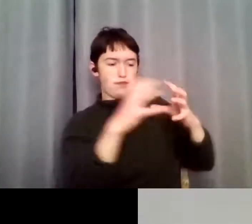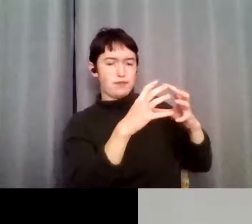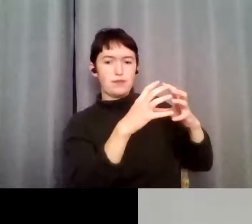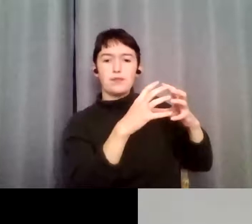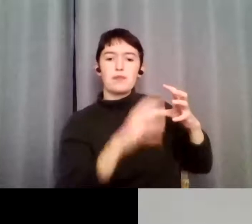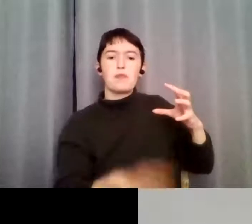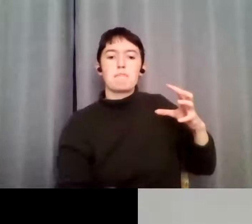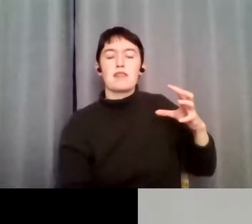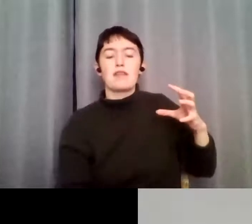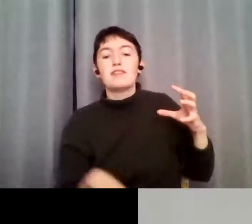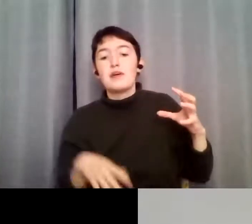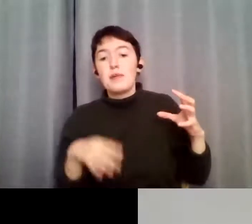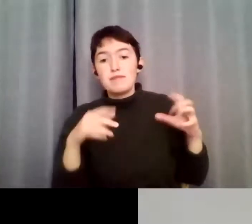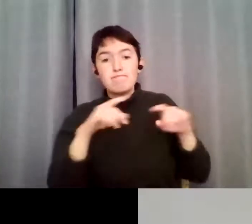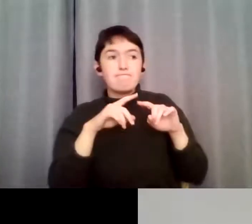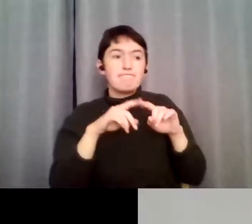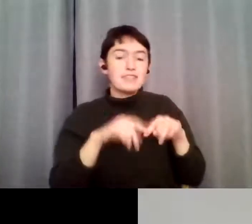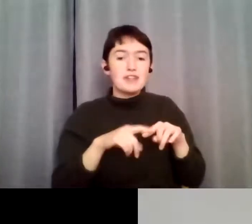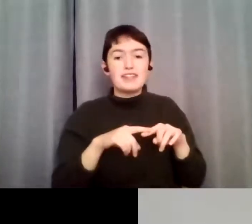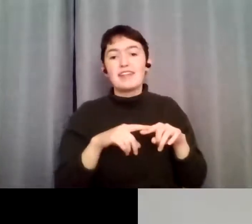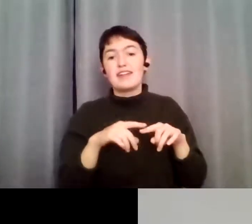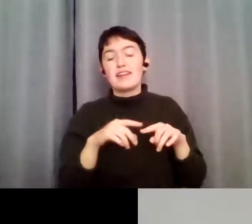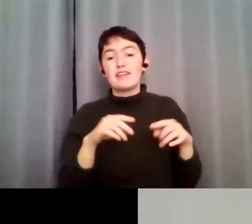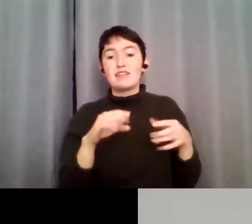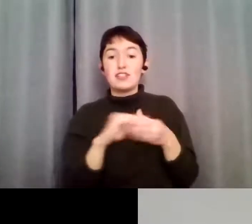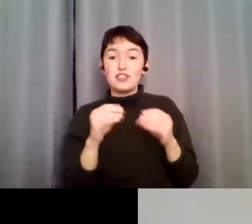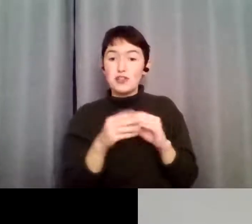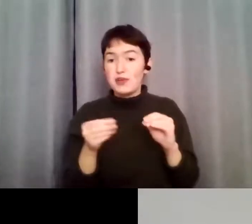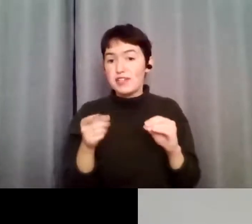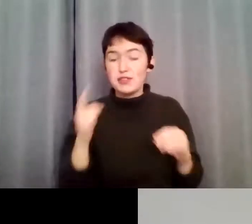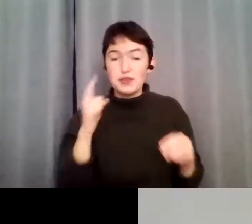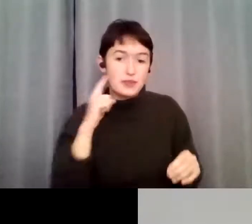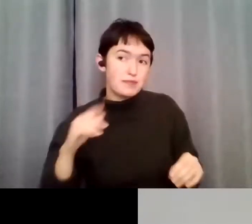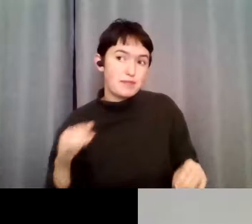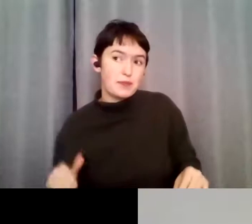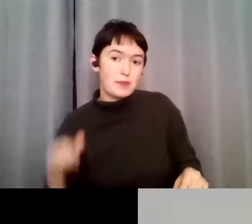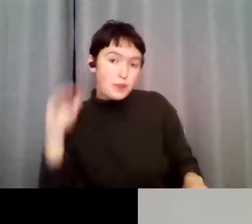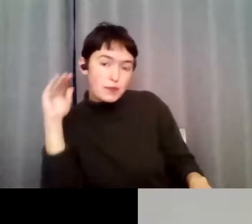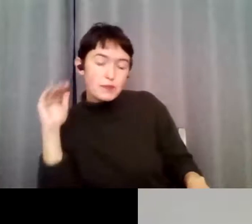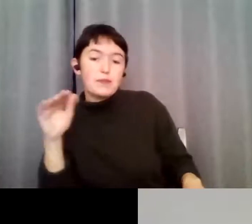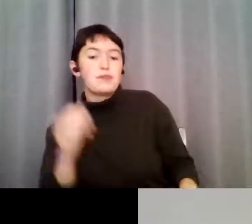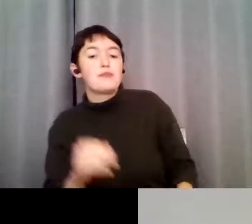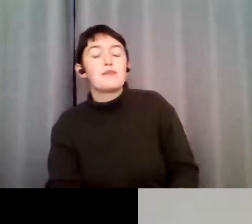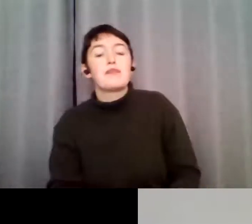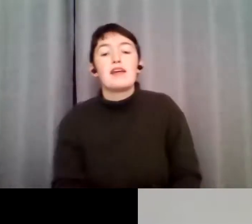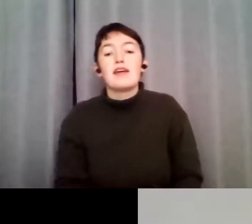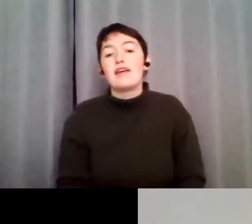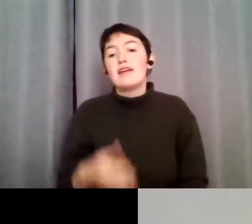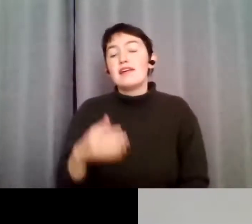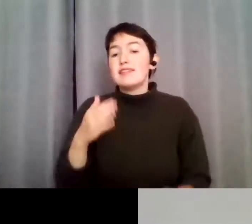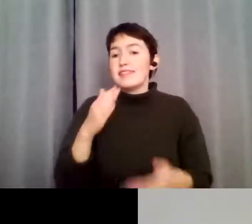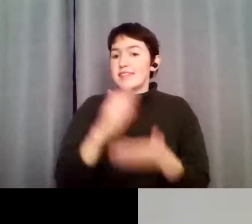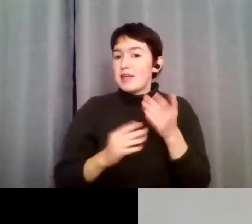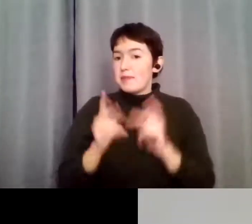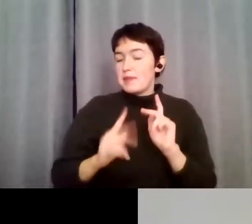so depending on the stories you grew up listening to, some folks call that the man on the moon, some call